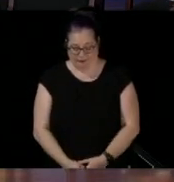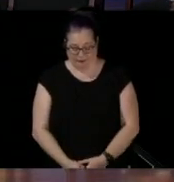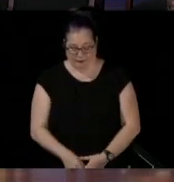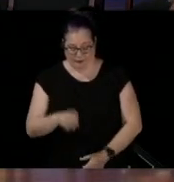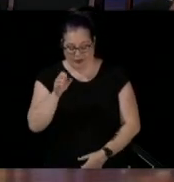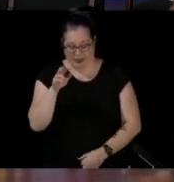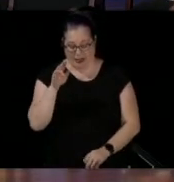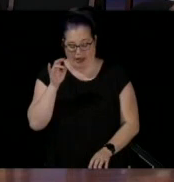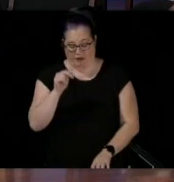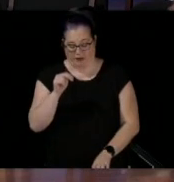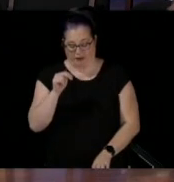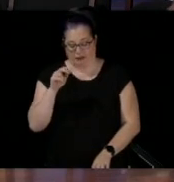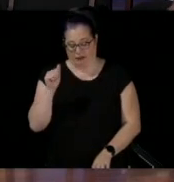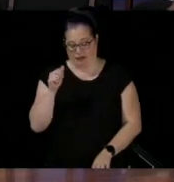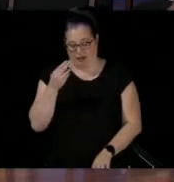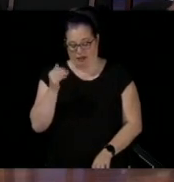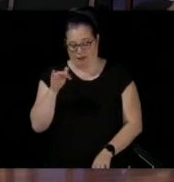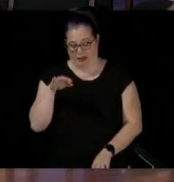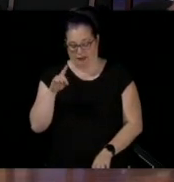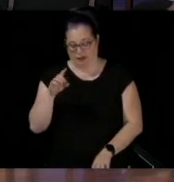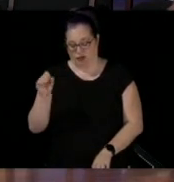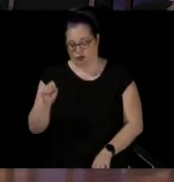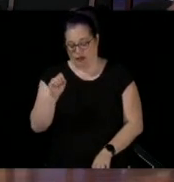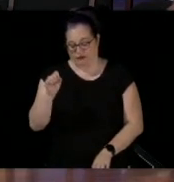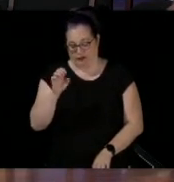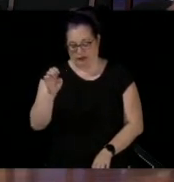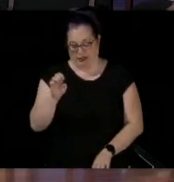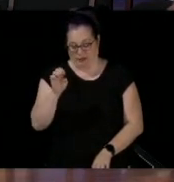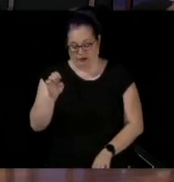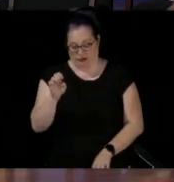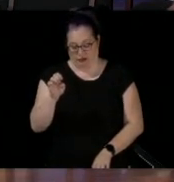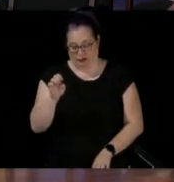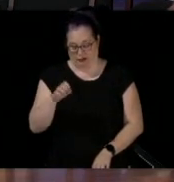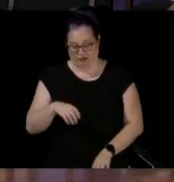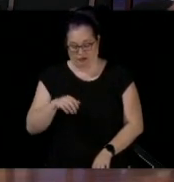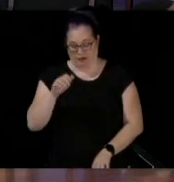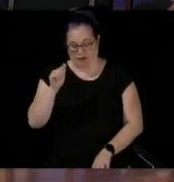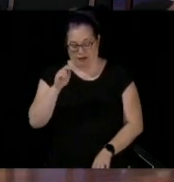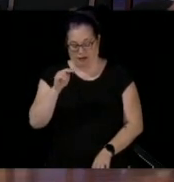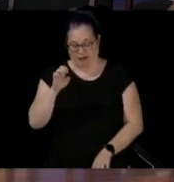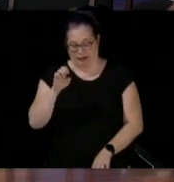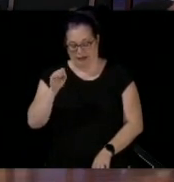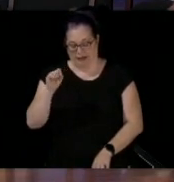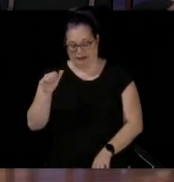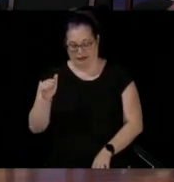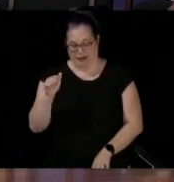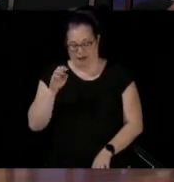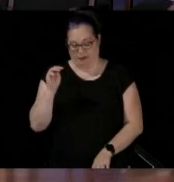Mrs. Erin Ahmed, Swansfield Elementary. Anissa Michelle Ahmed.